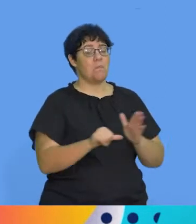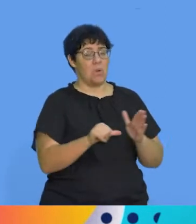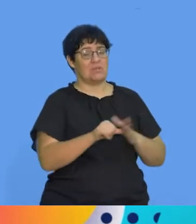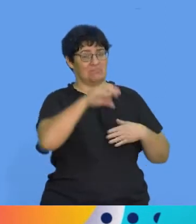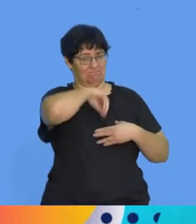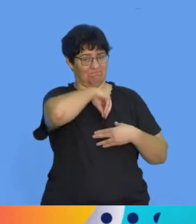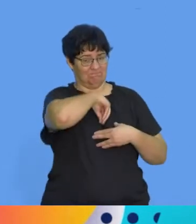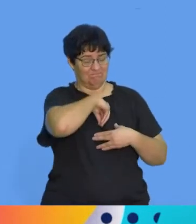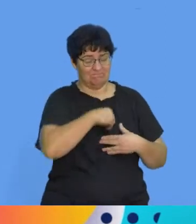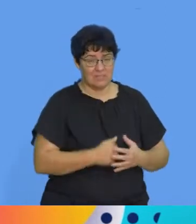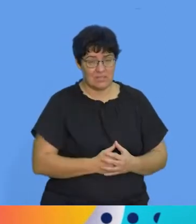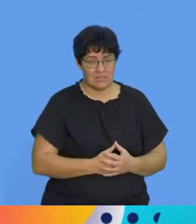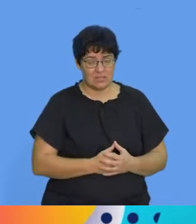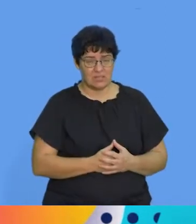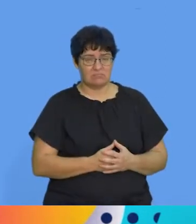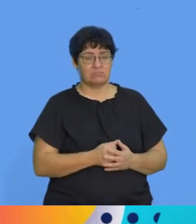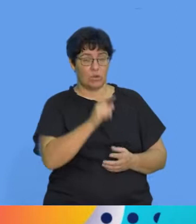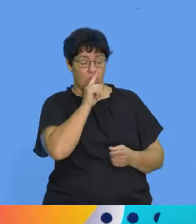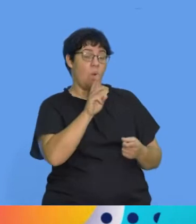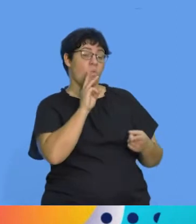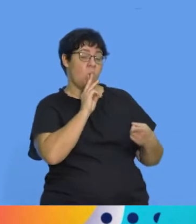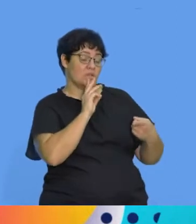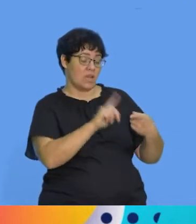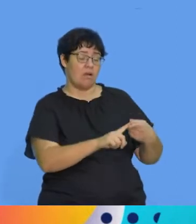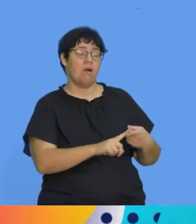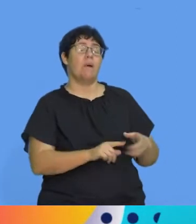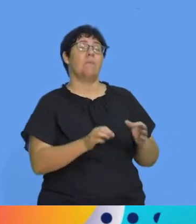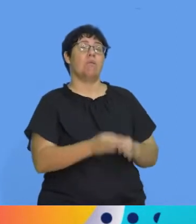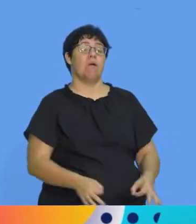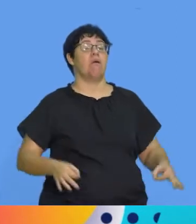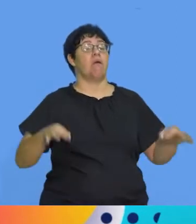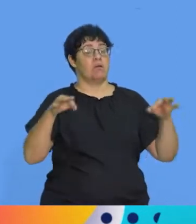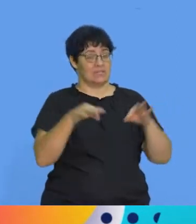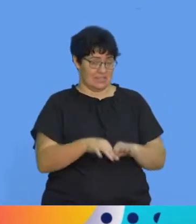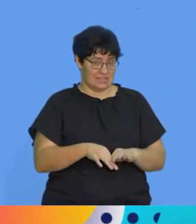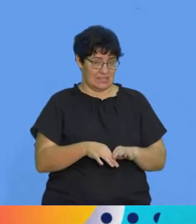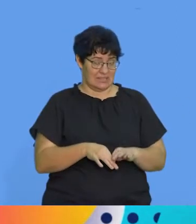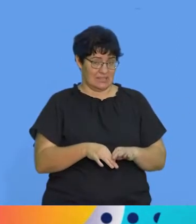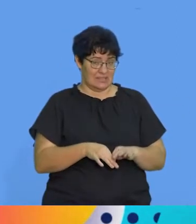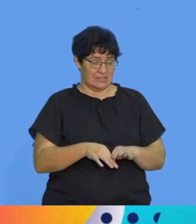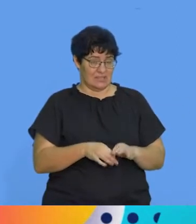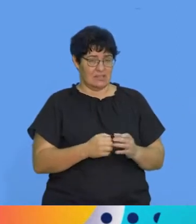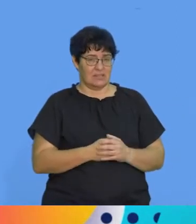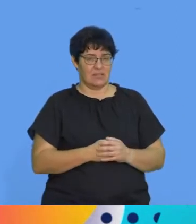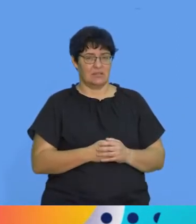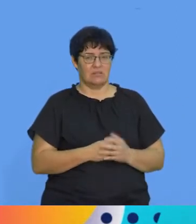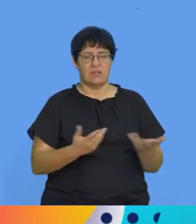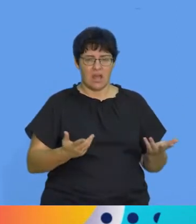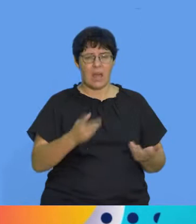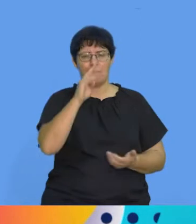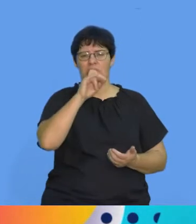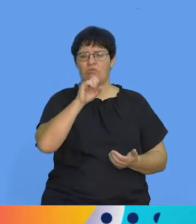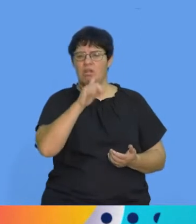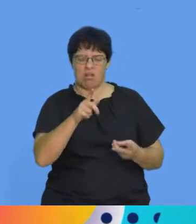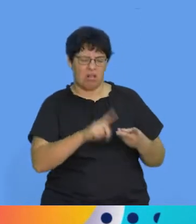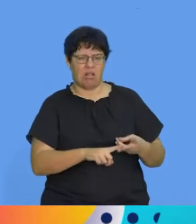body. And as I said, we looked at water, how important water was in our diet. And when we looked at these things that we call